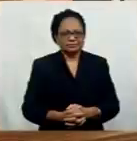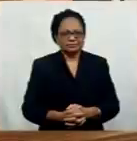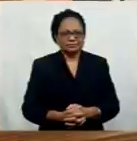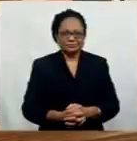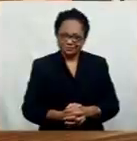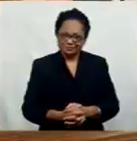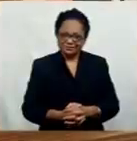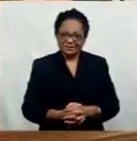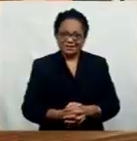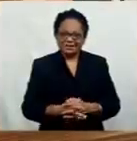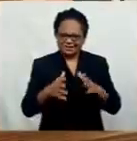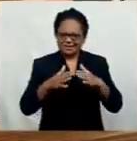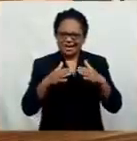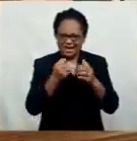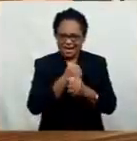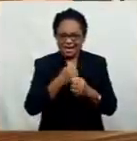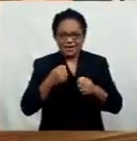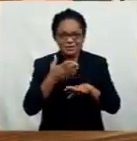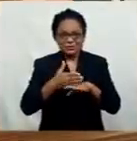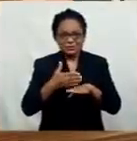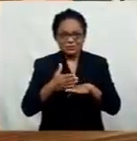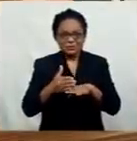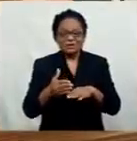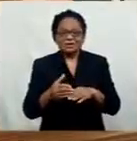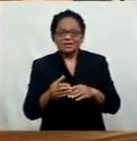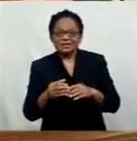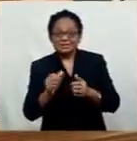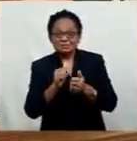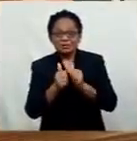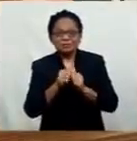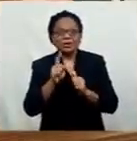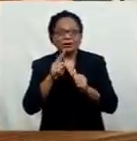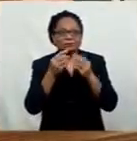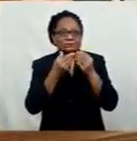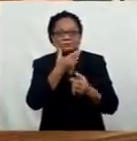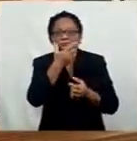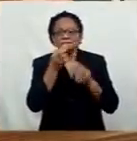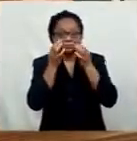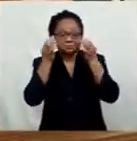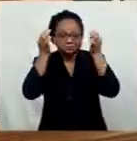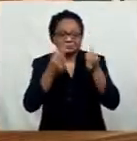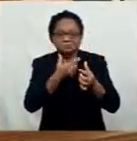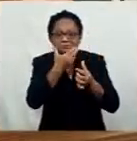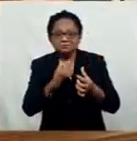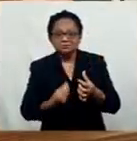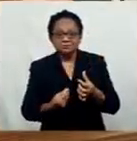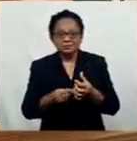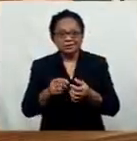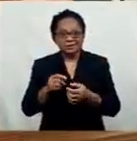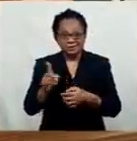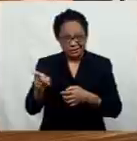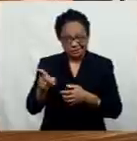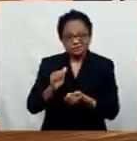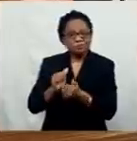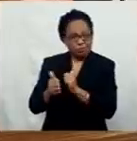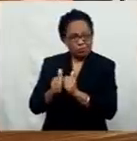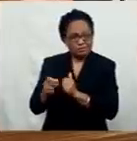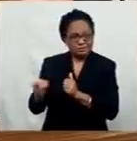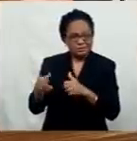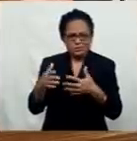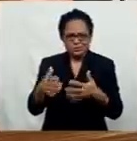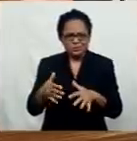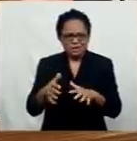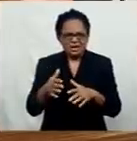In our quirky sport of the day, mustache growing. Yes, you heard that right, and apparently it is a sport filled with drama, tactic